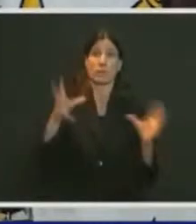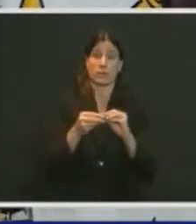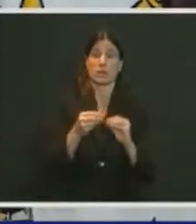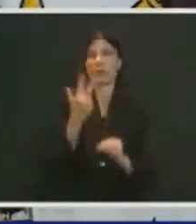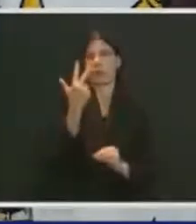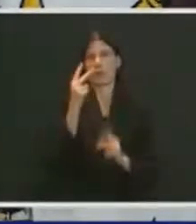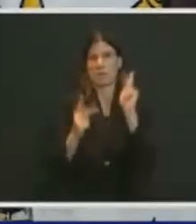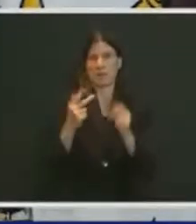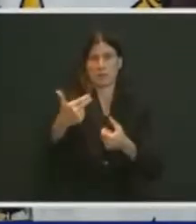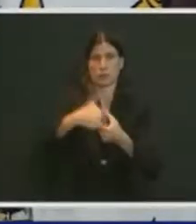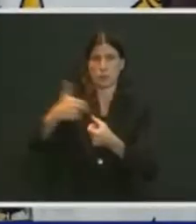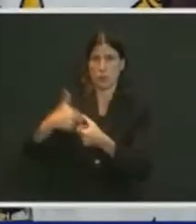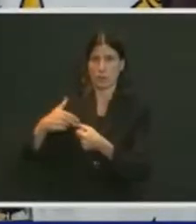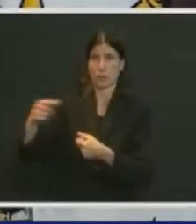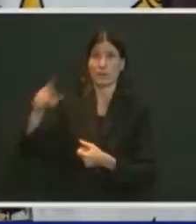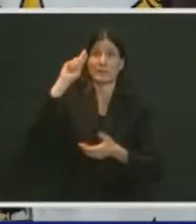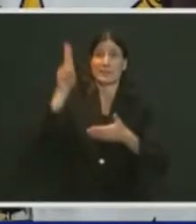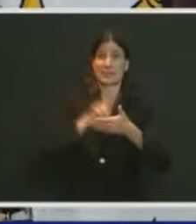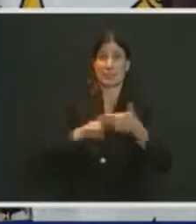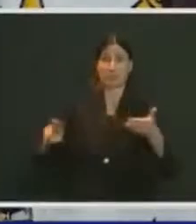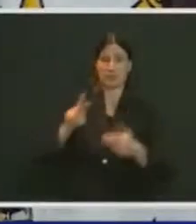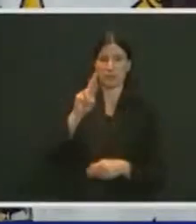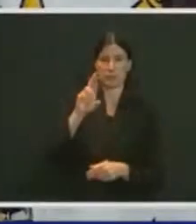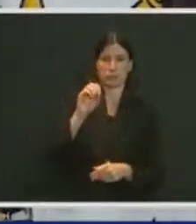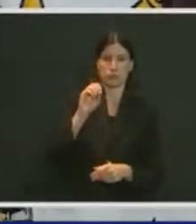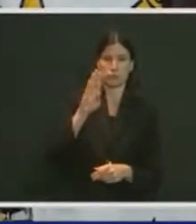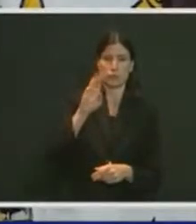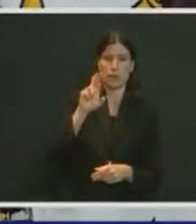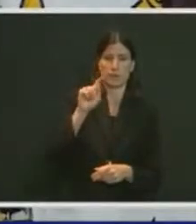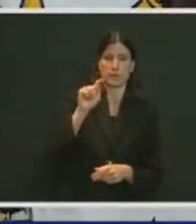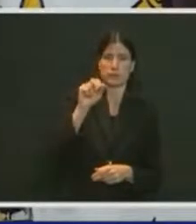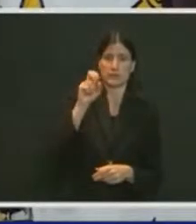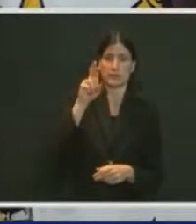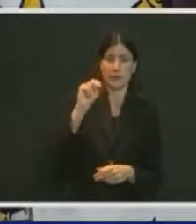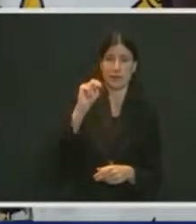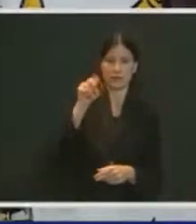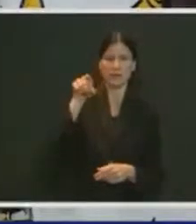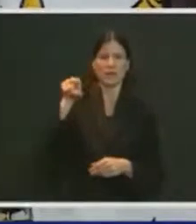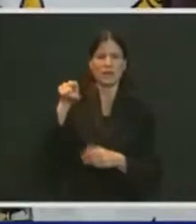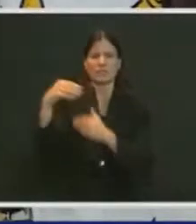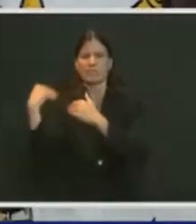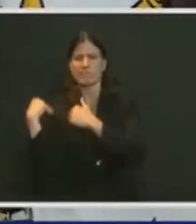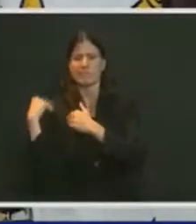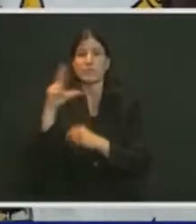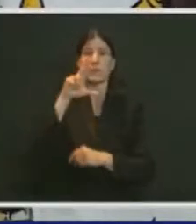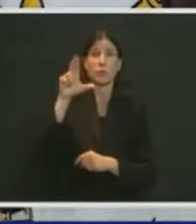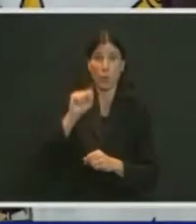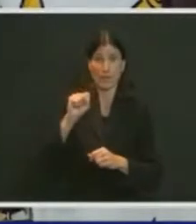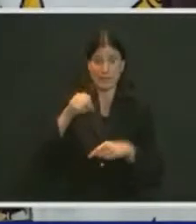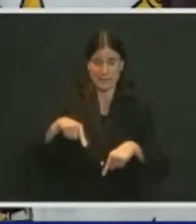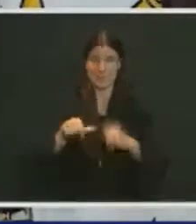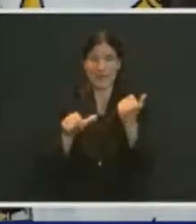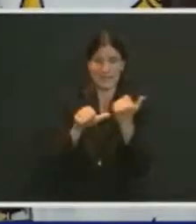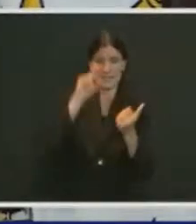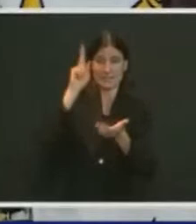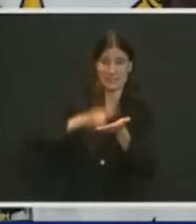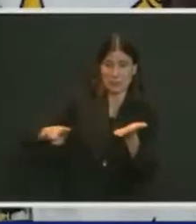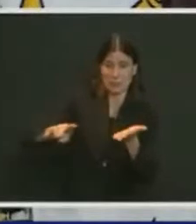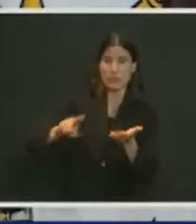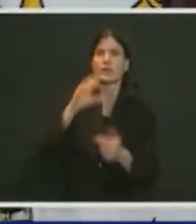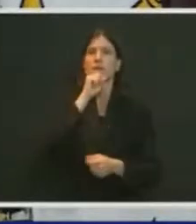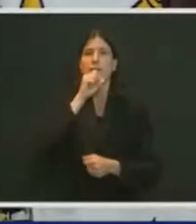Secretary, Wilmazetta Jones, and Rose Jones, who runs the Office of Healthy Aging, as well as several other